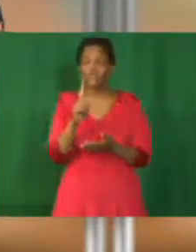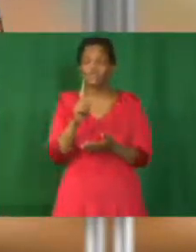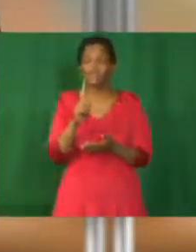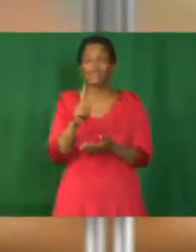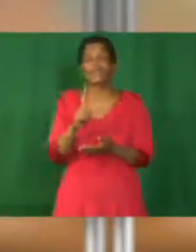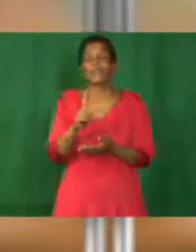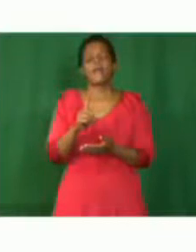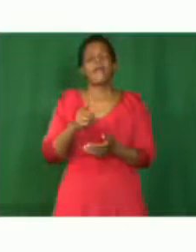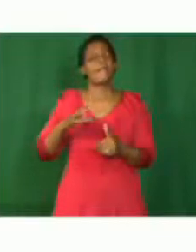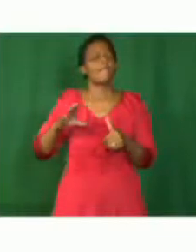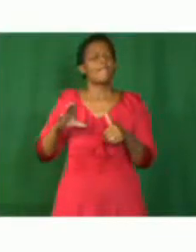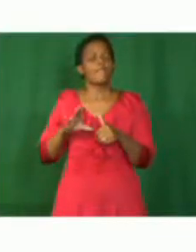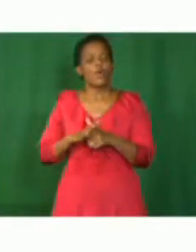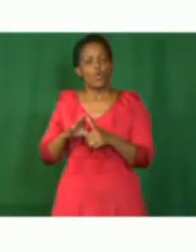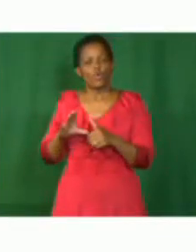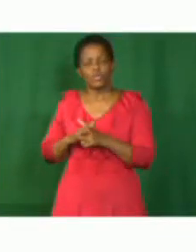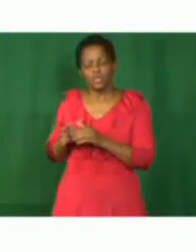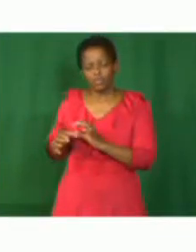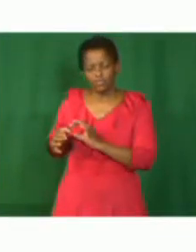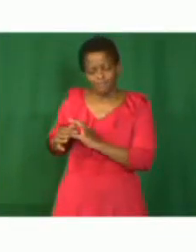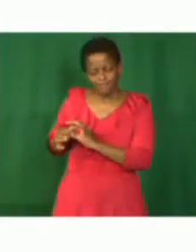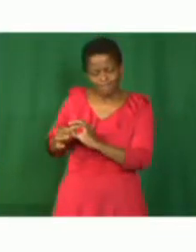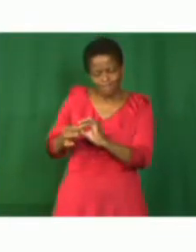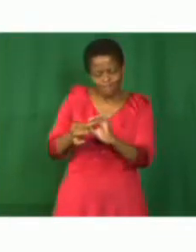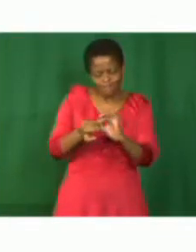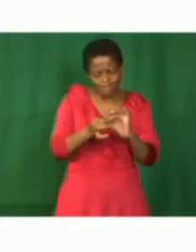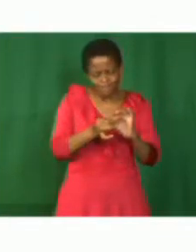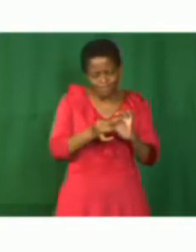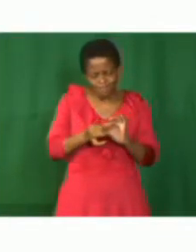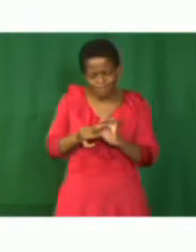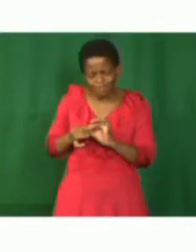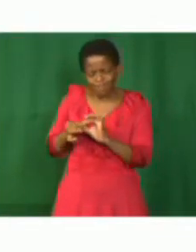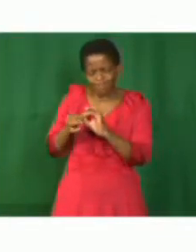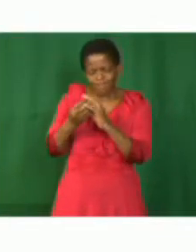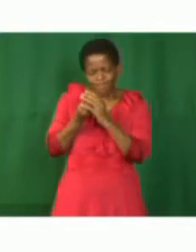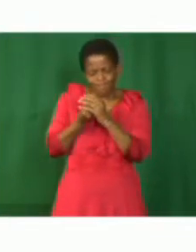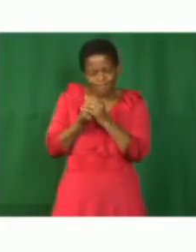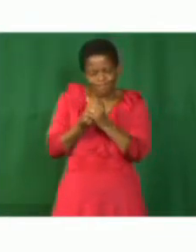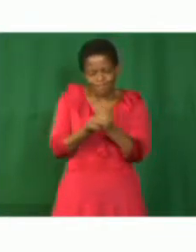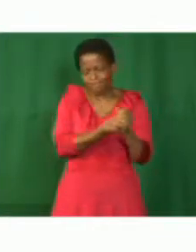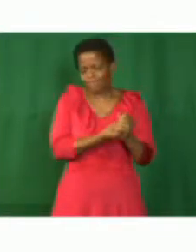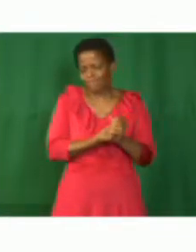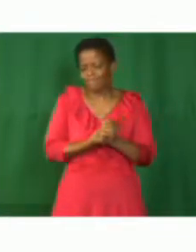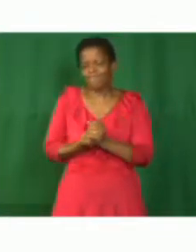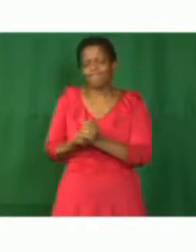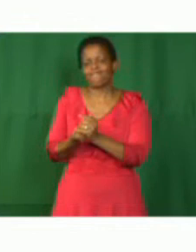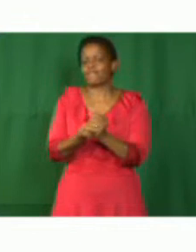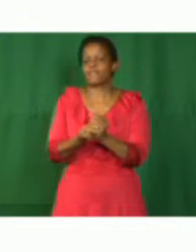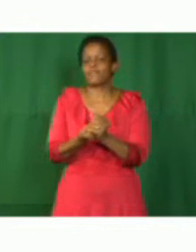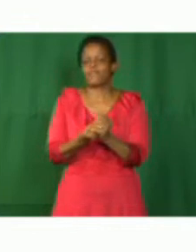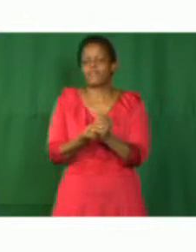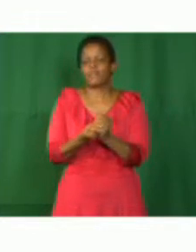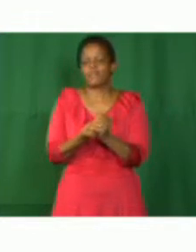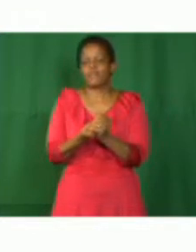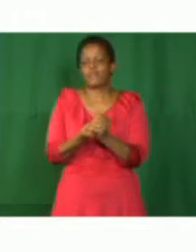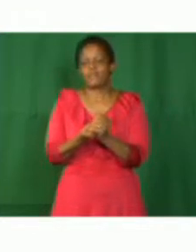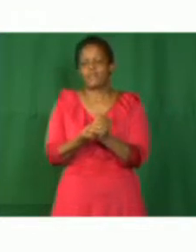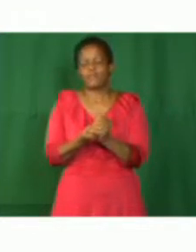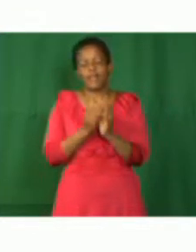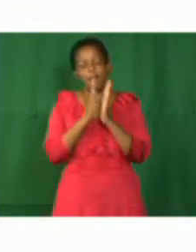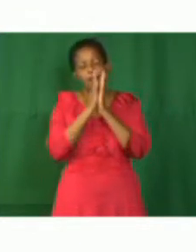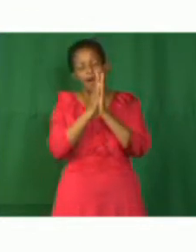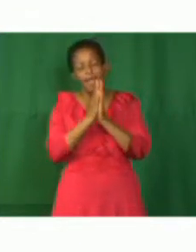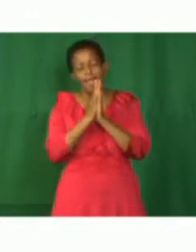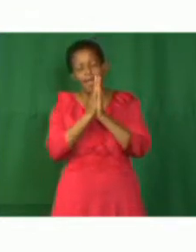be united. Now, remember, we said they shared, they prayed, preached, and they broke bread.